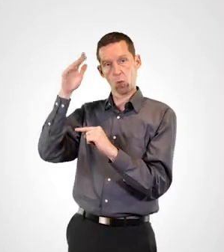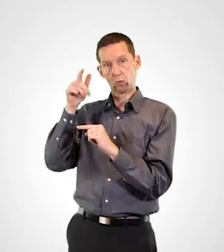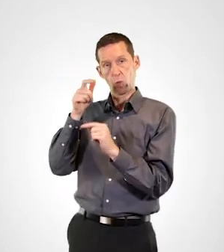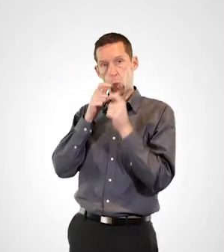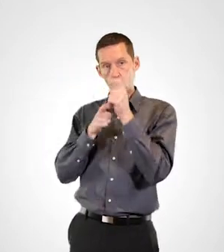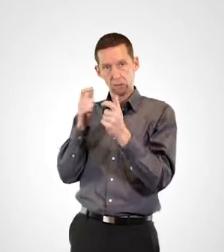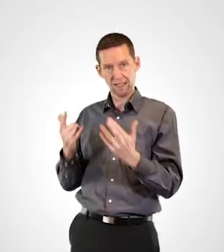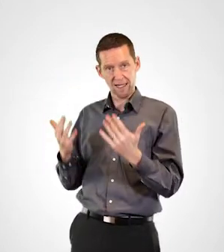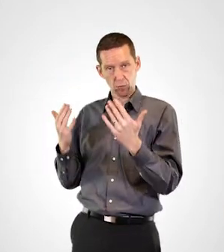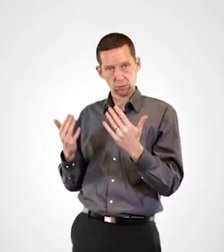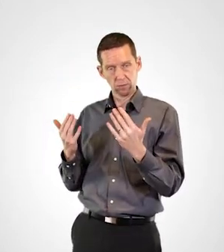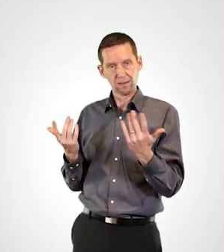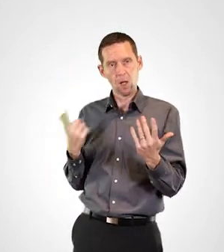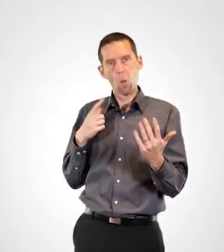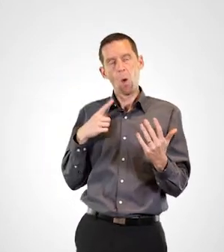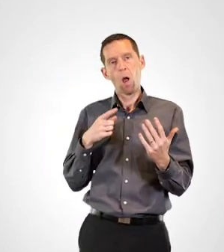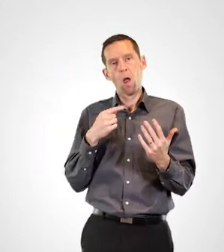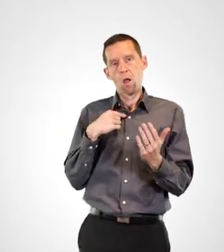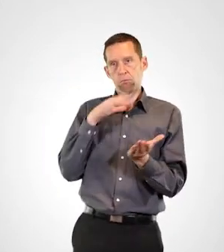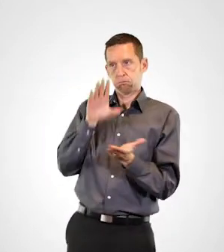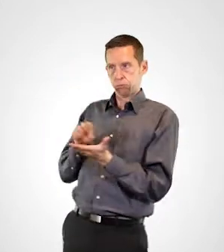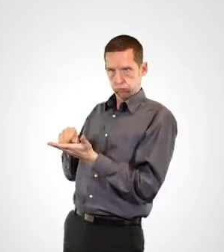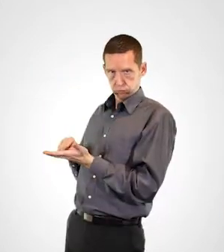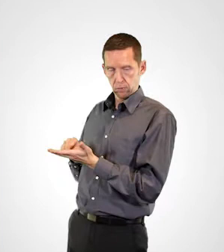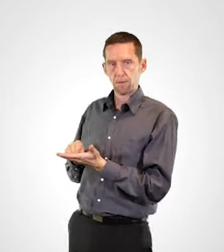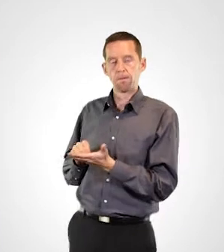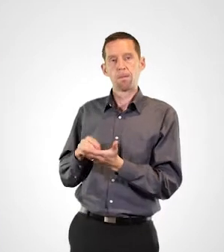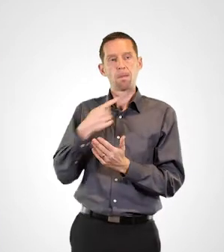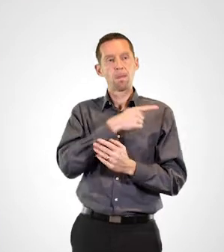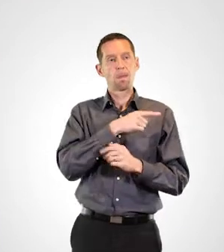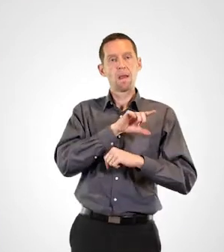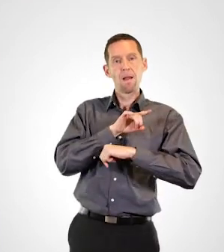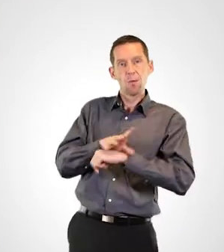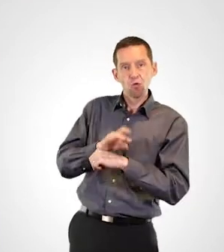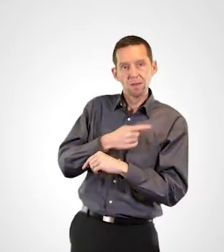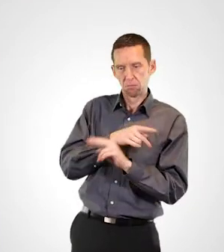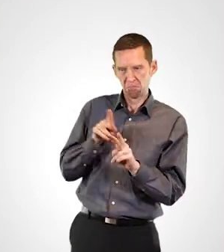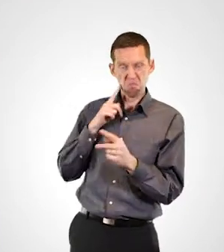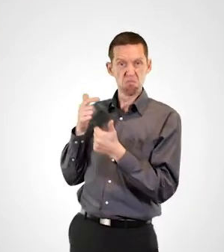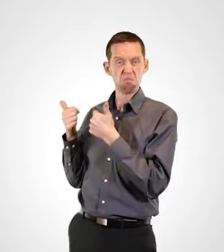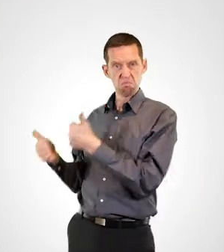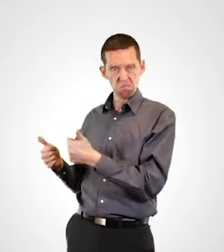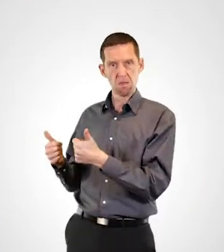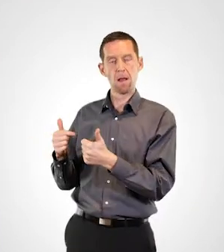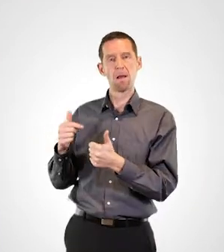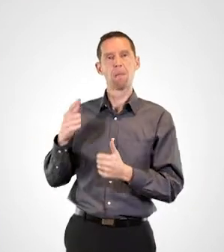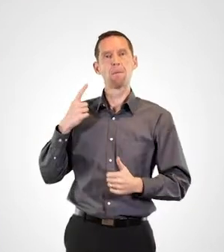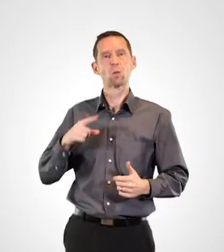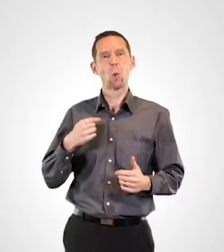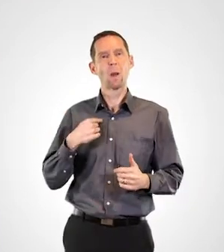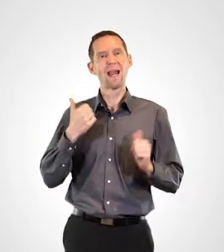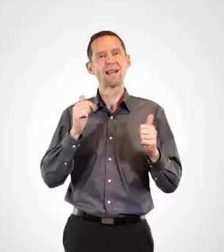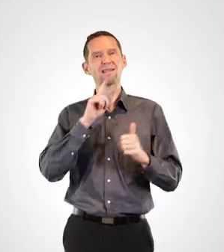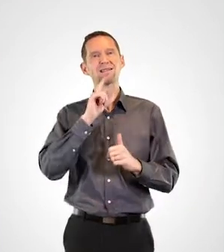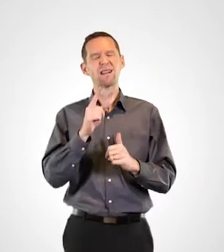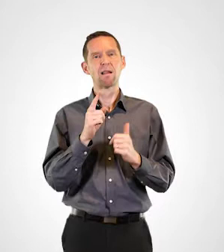adult word counts. And that's what I mean by collecting our own normative data. And so what our therapists would say is that's a good thing, because what we say, and we've talked about